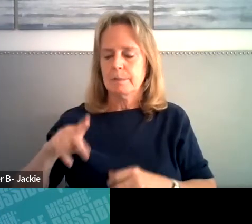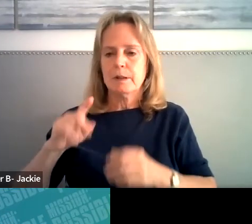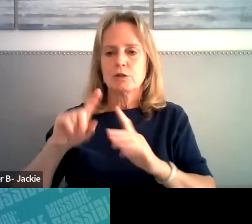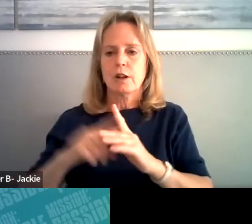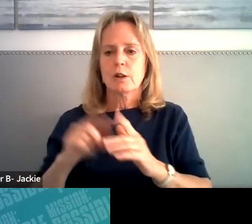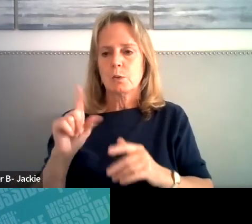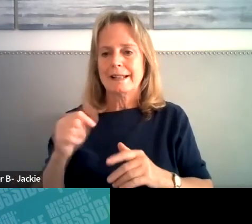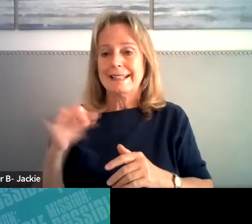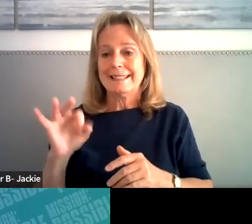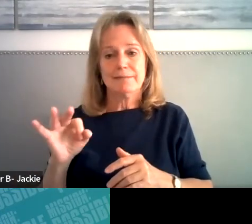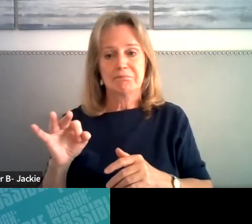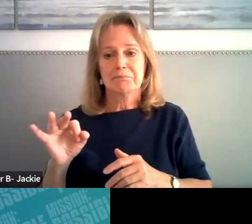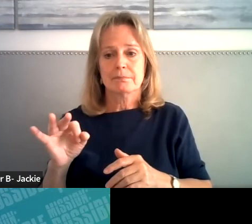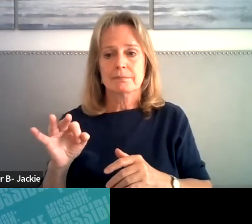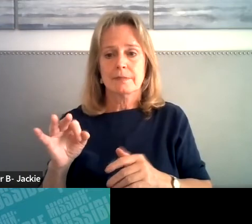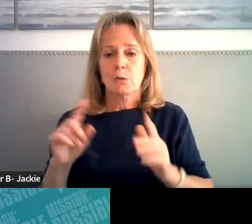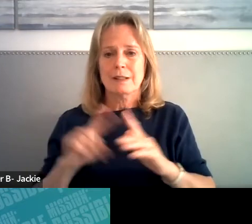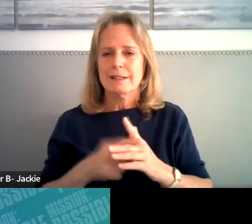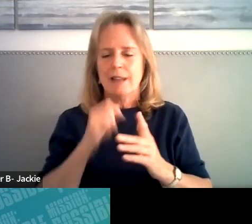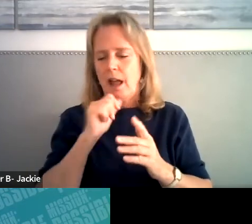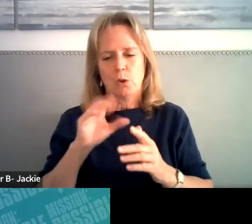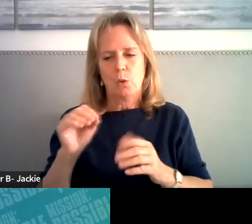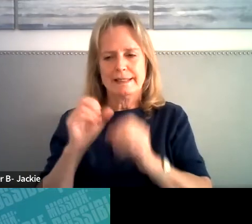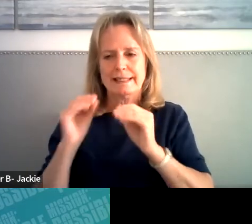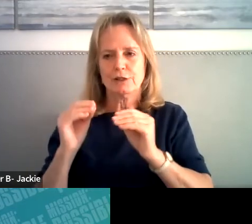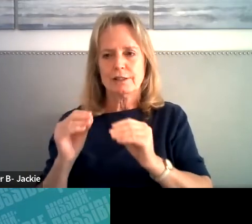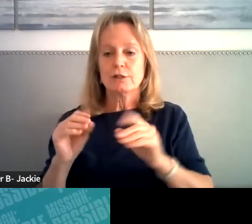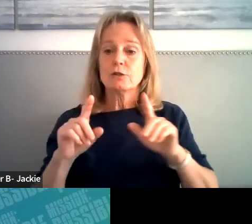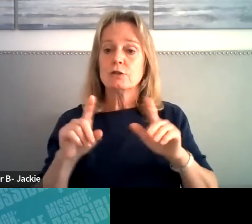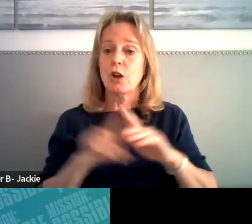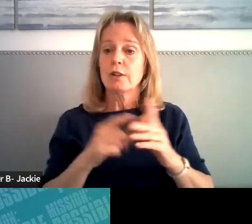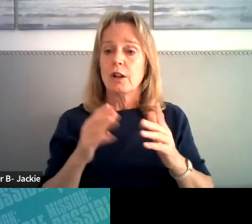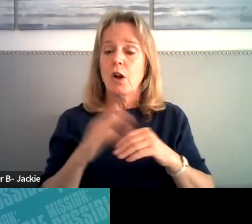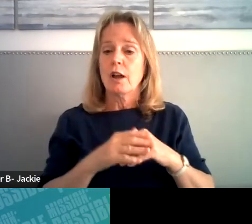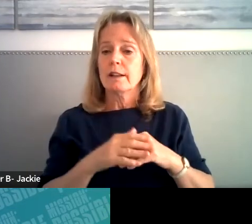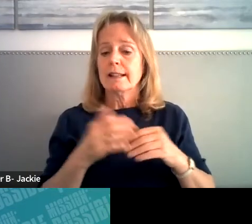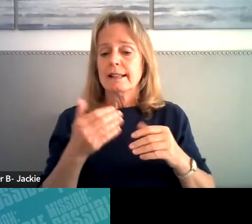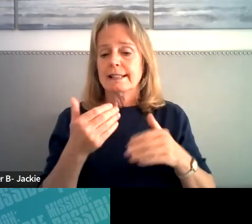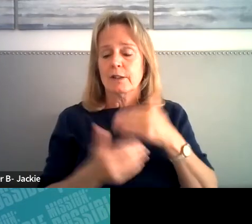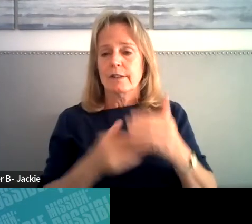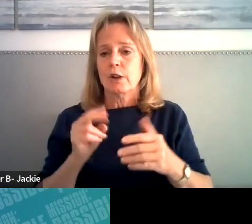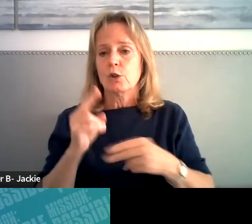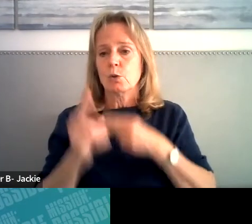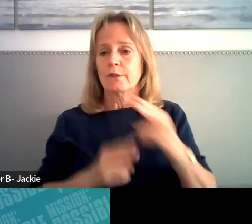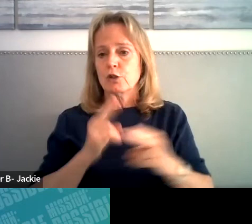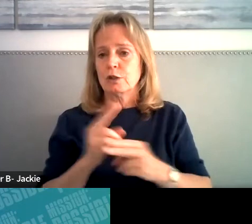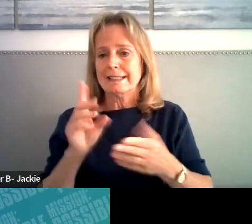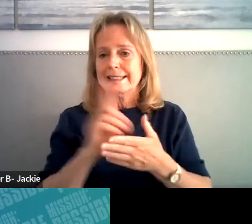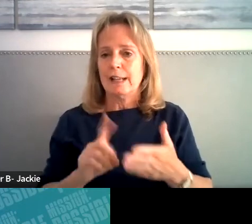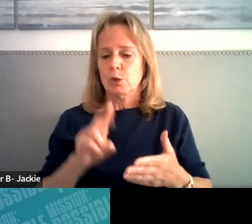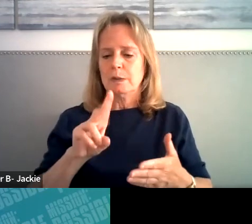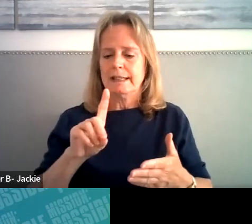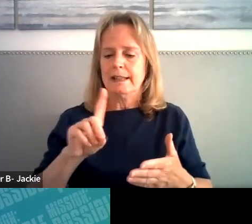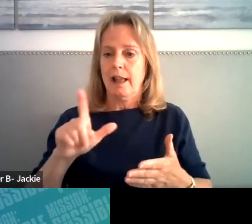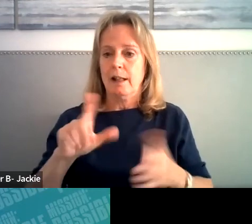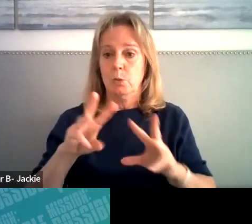it was not originally co-teaching. It started on a series of Universal Design Learning, or UDL,